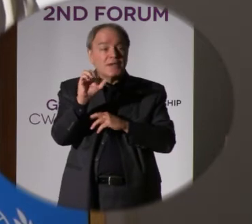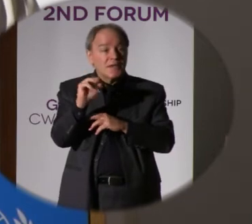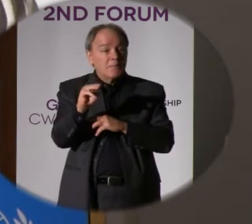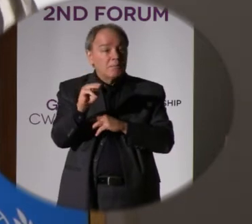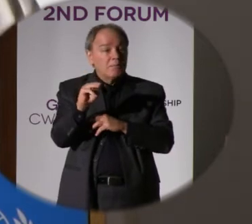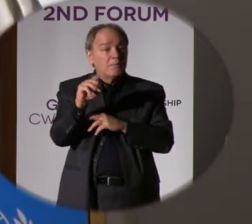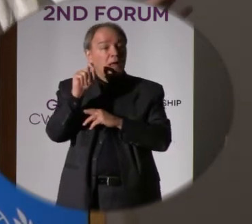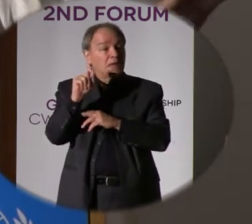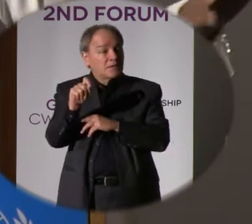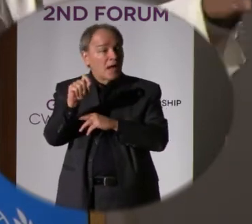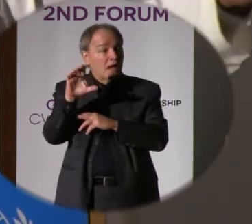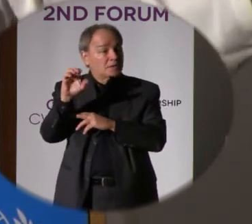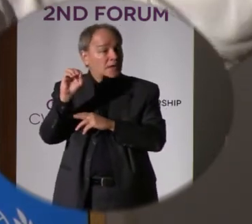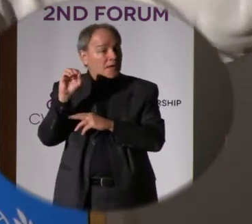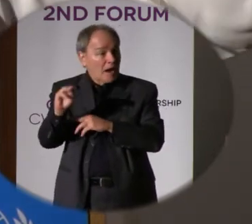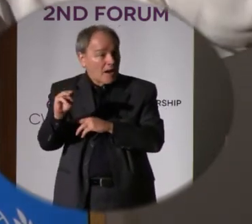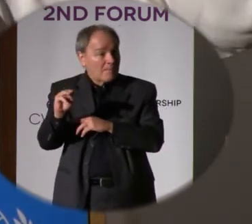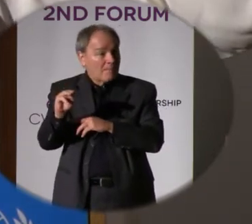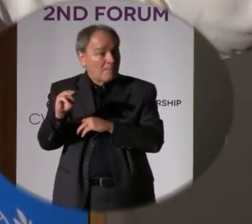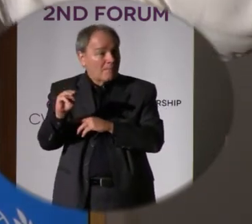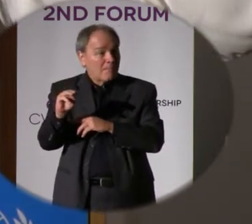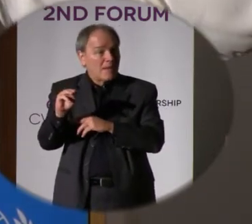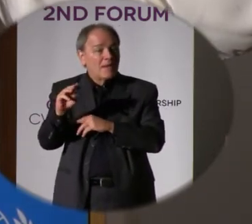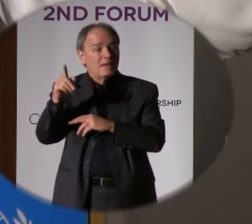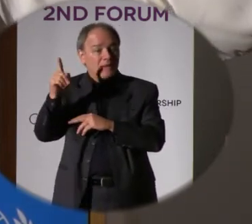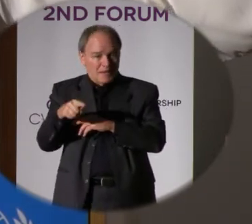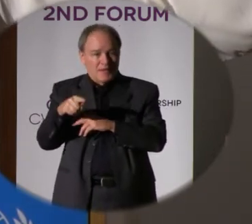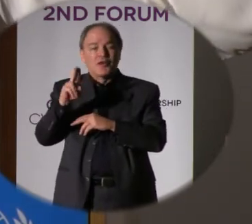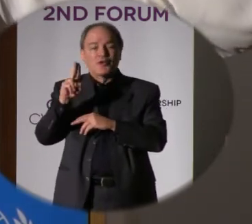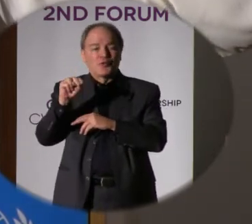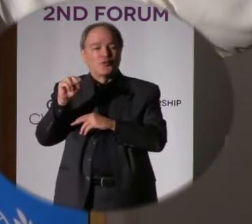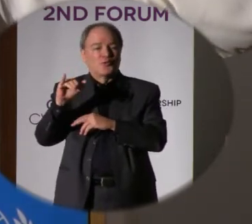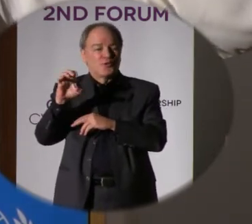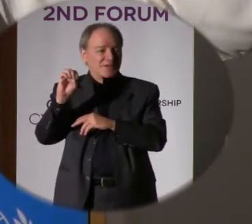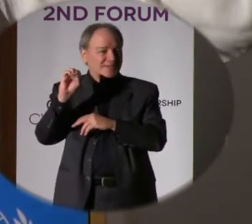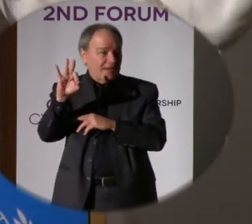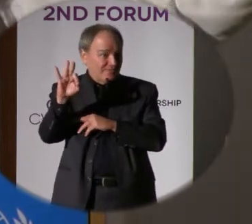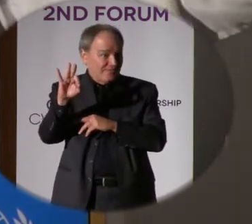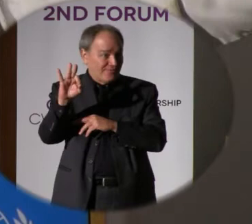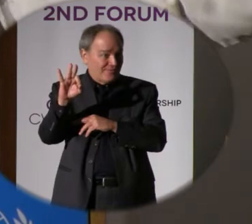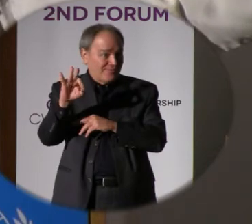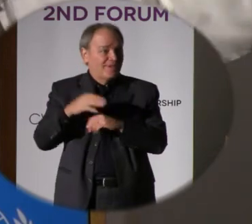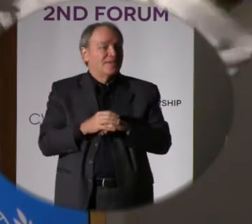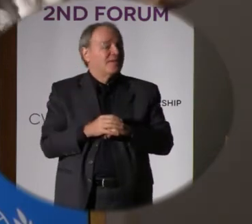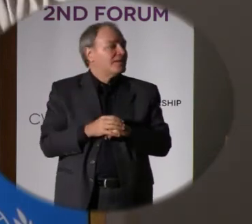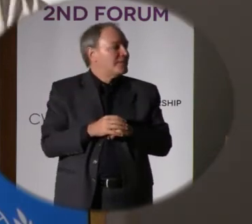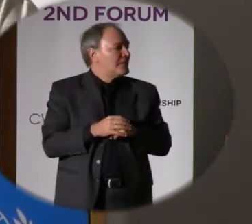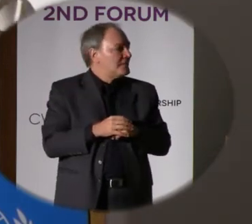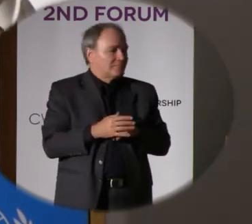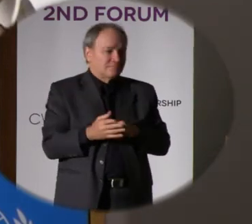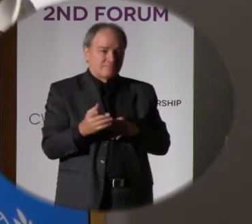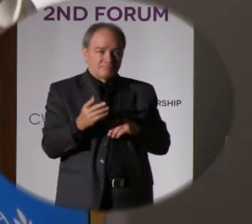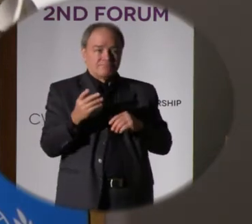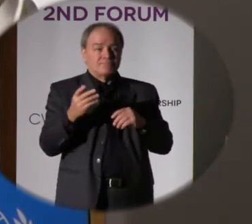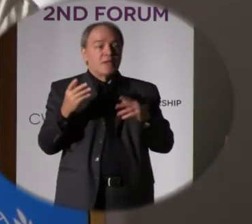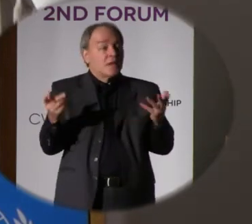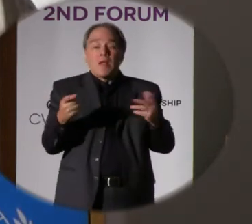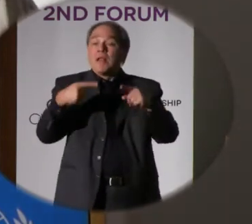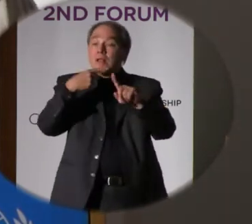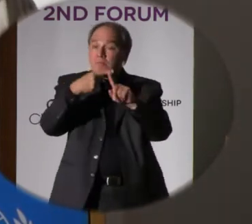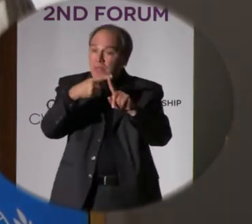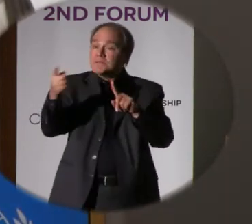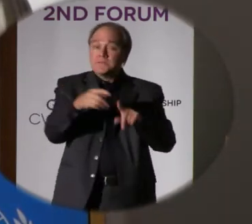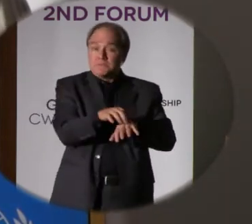Now, we also will have the cart, what is the cart? Which is basically a word per